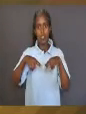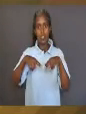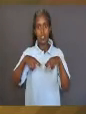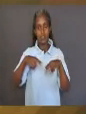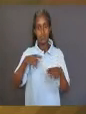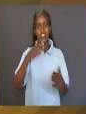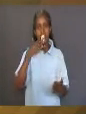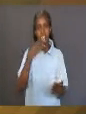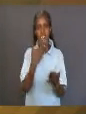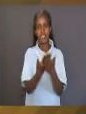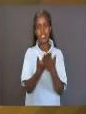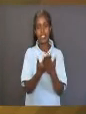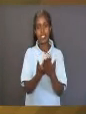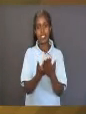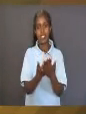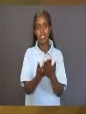Good.